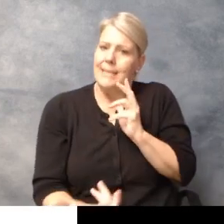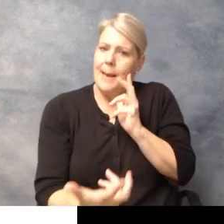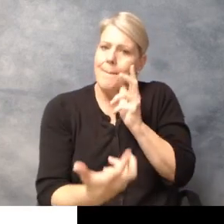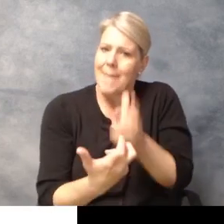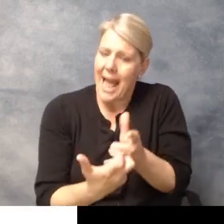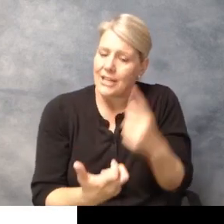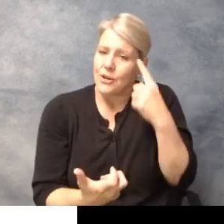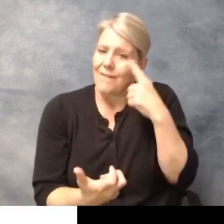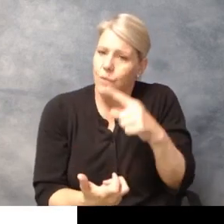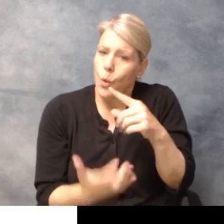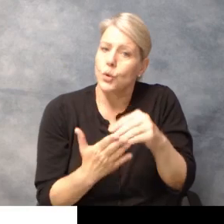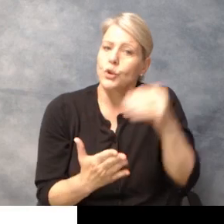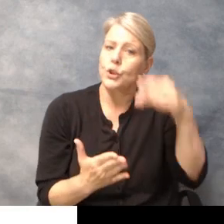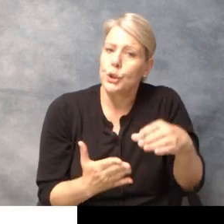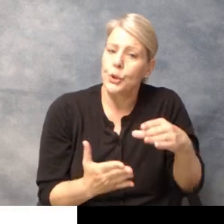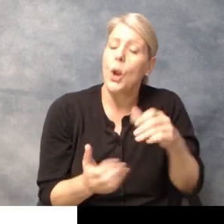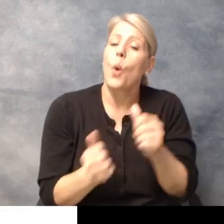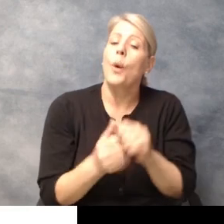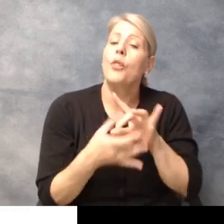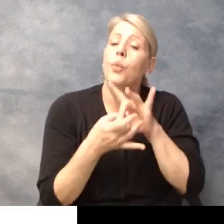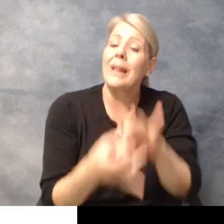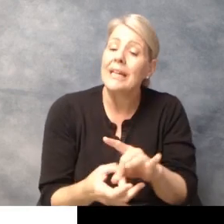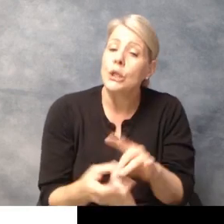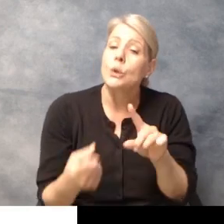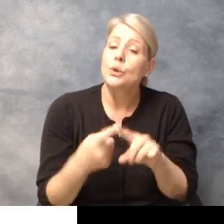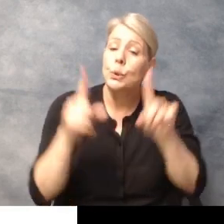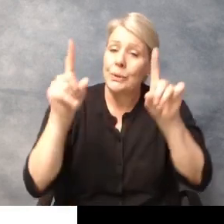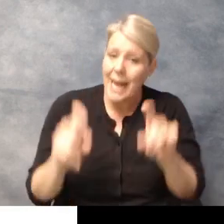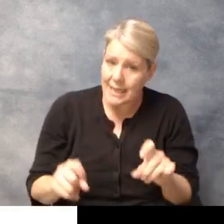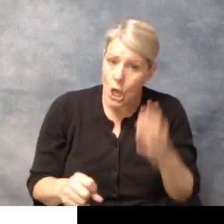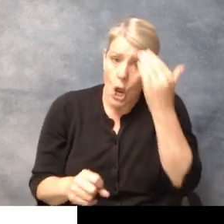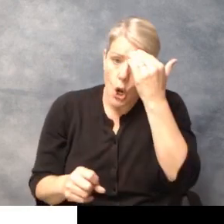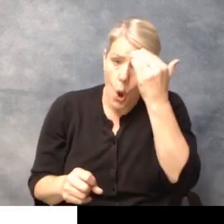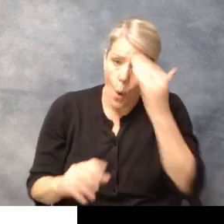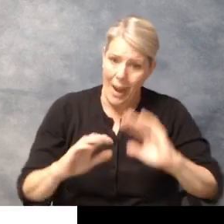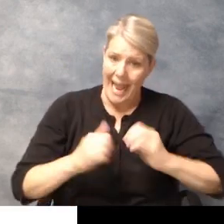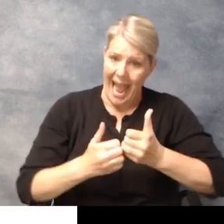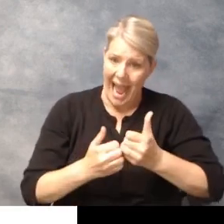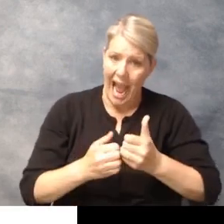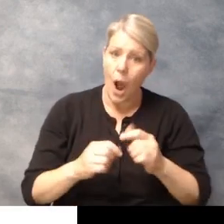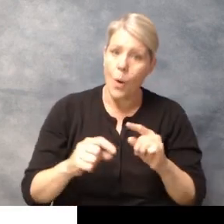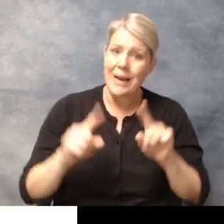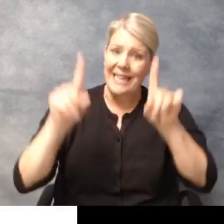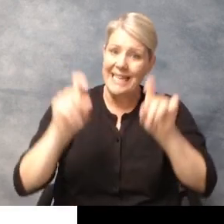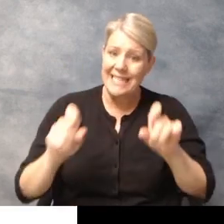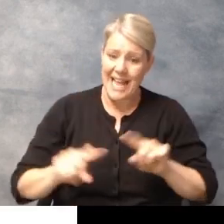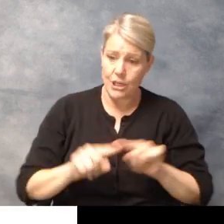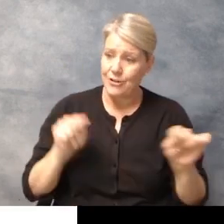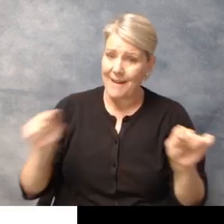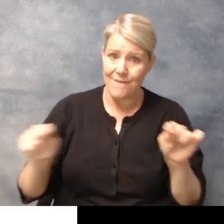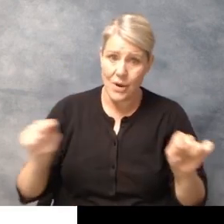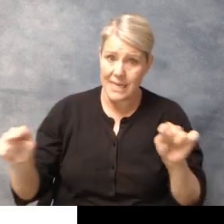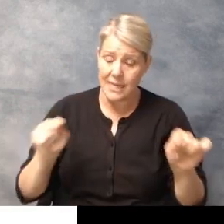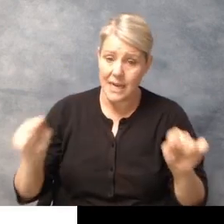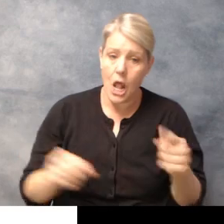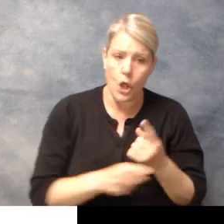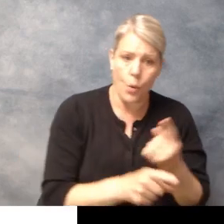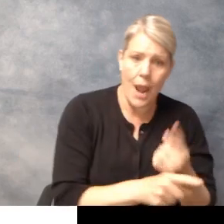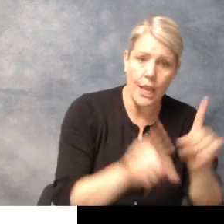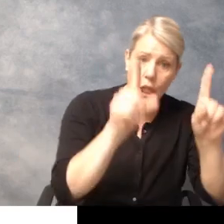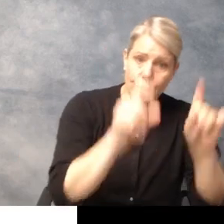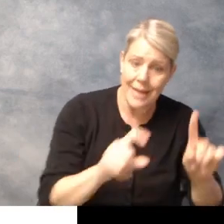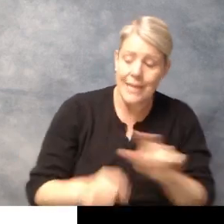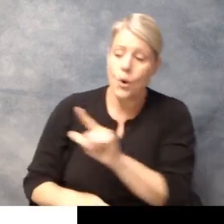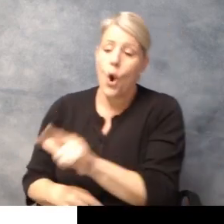or without accommodations. Knowing the difference between the regular state assessment and the alternate assessment will assist you,